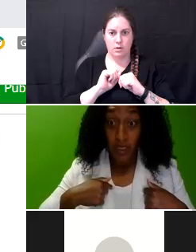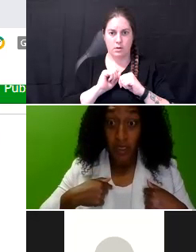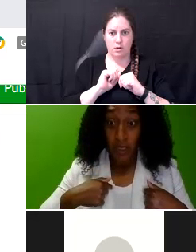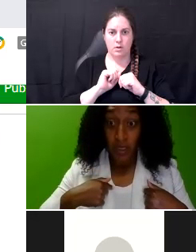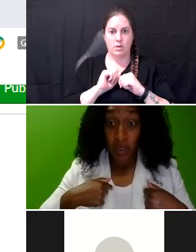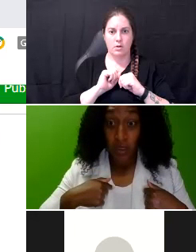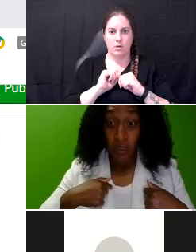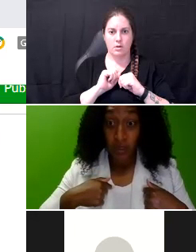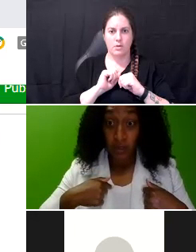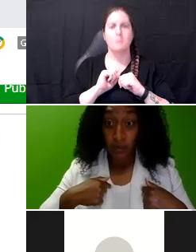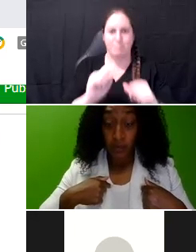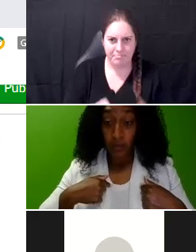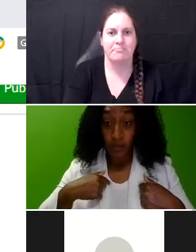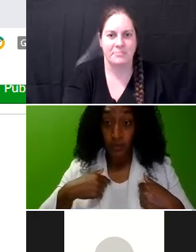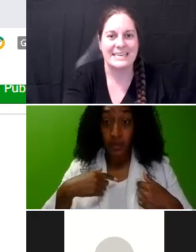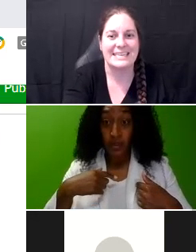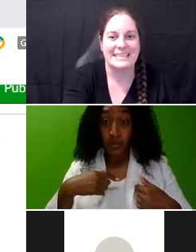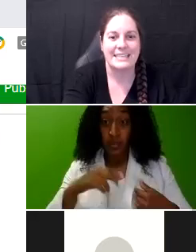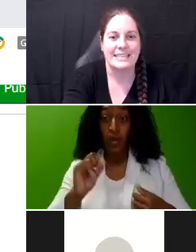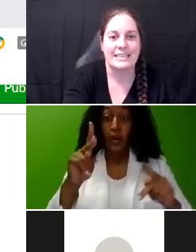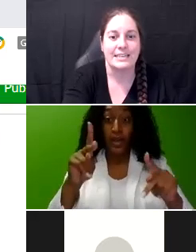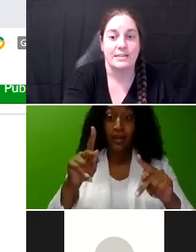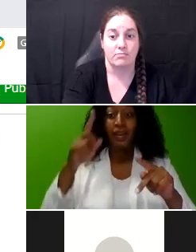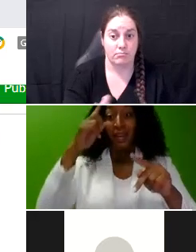Okay, so can I go forward?